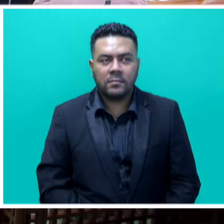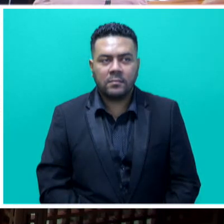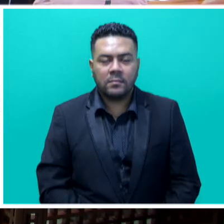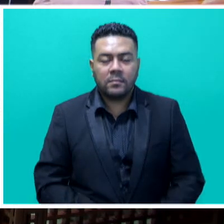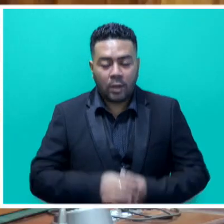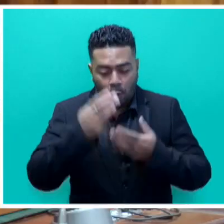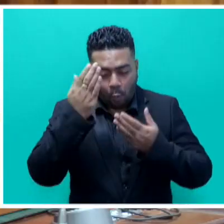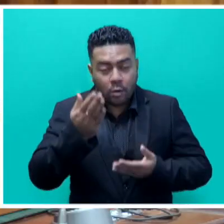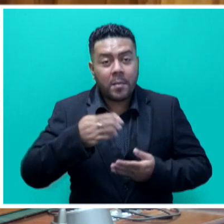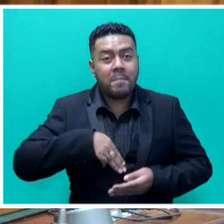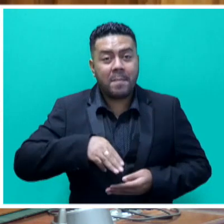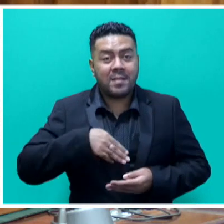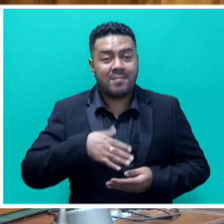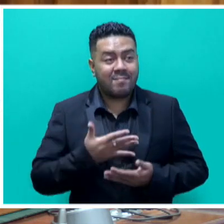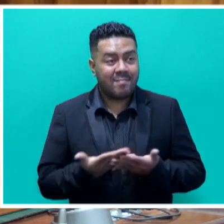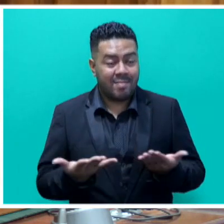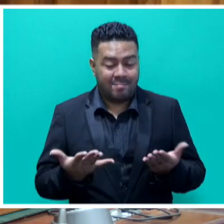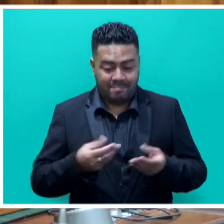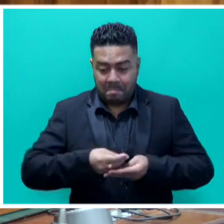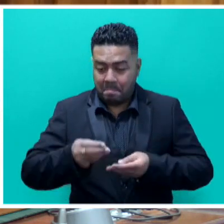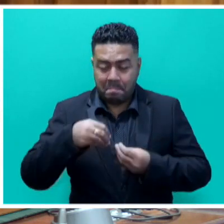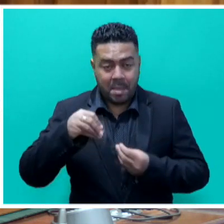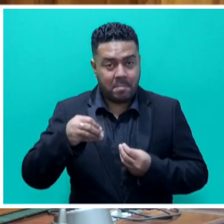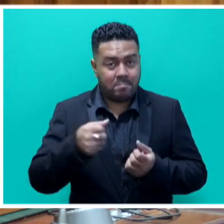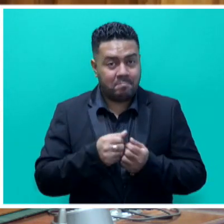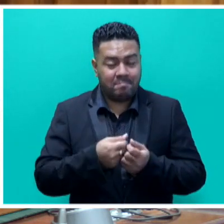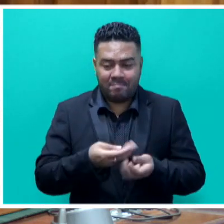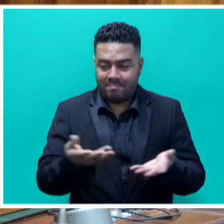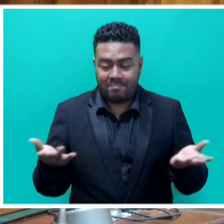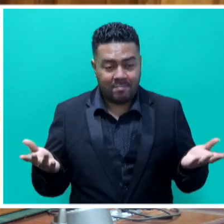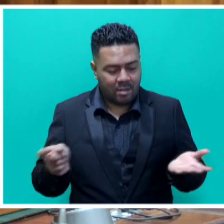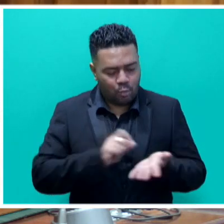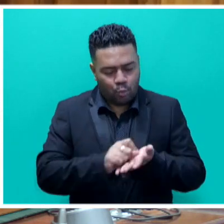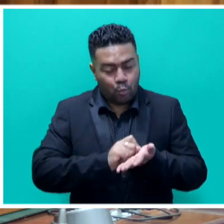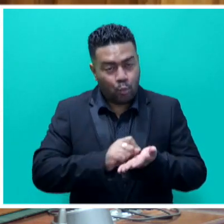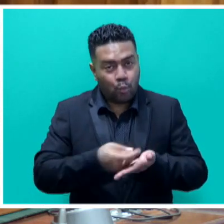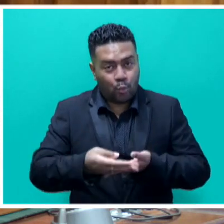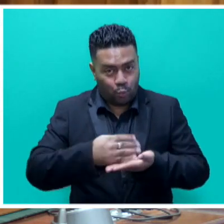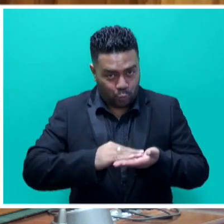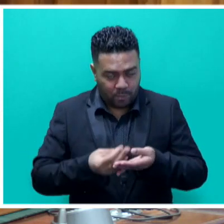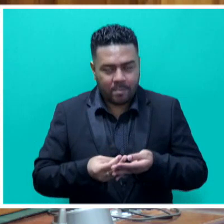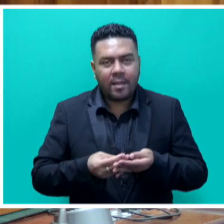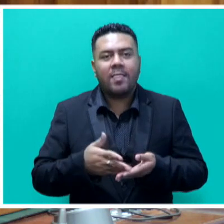Honourable members, the chamber attendants will now come around to collect the ballot